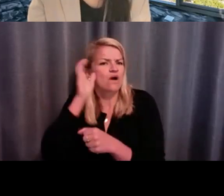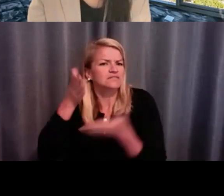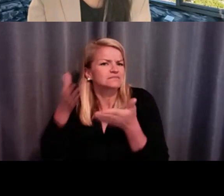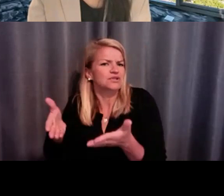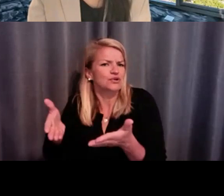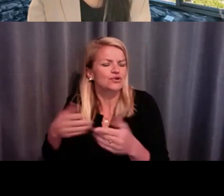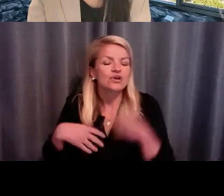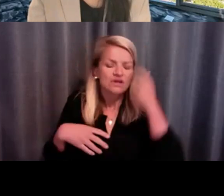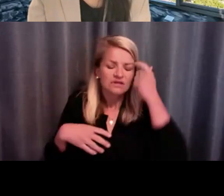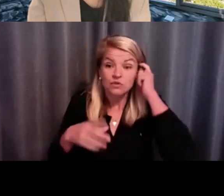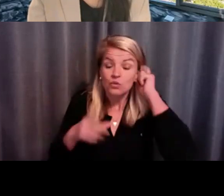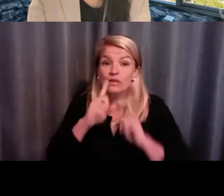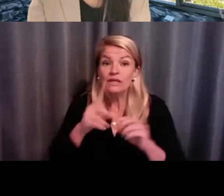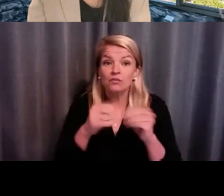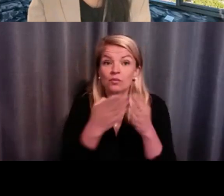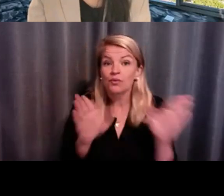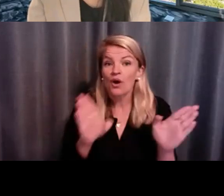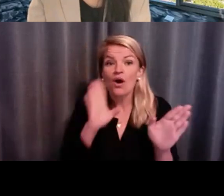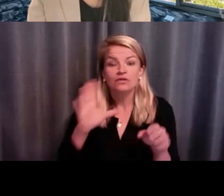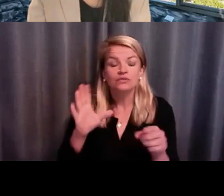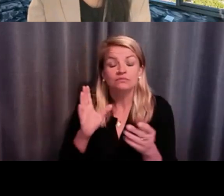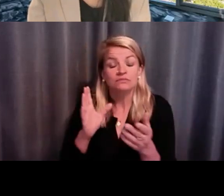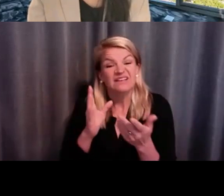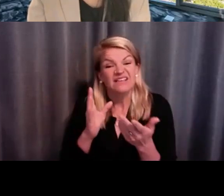providing education to excluded groups